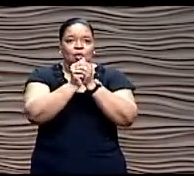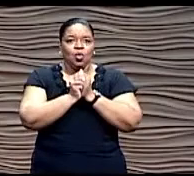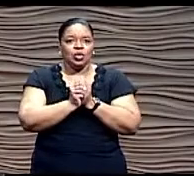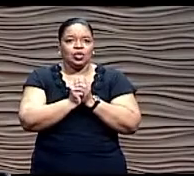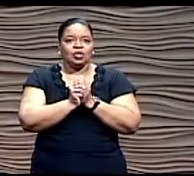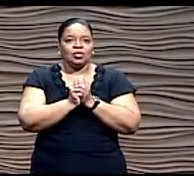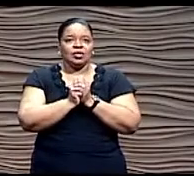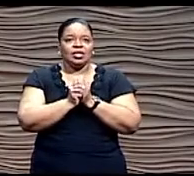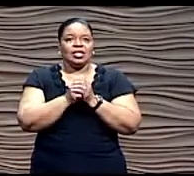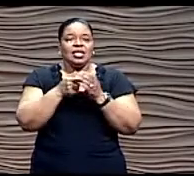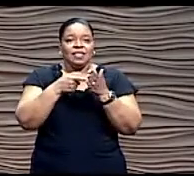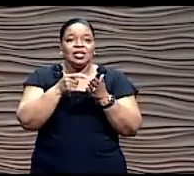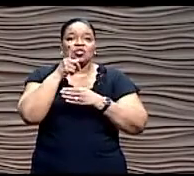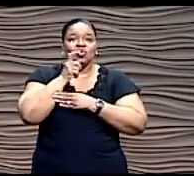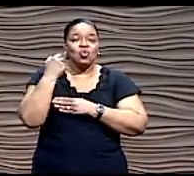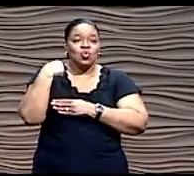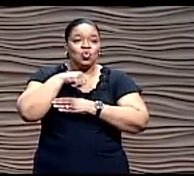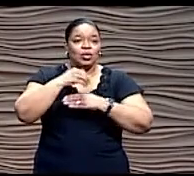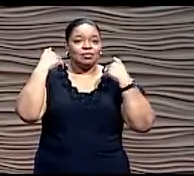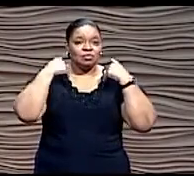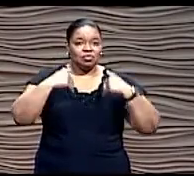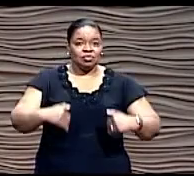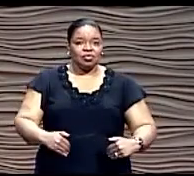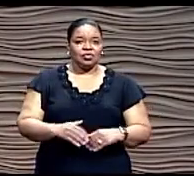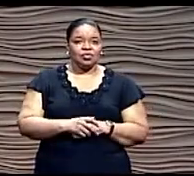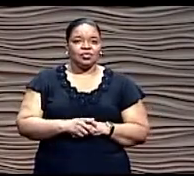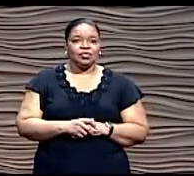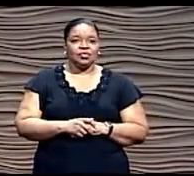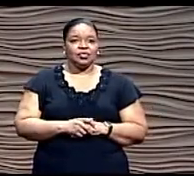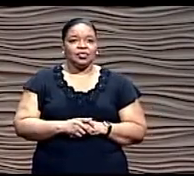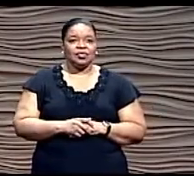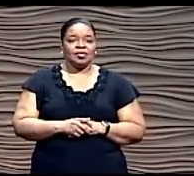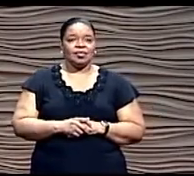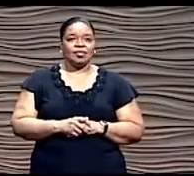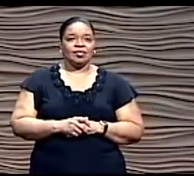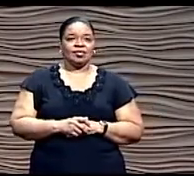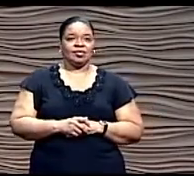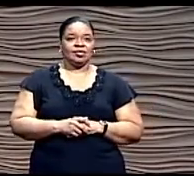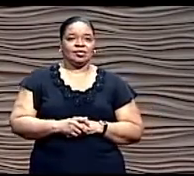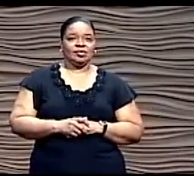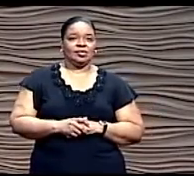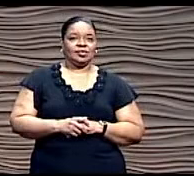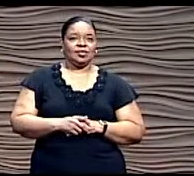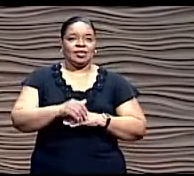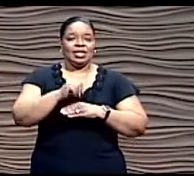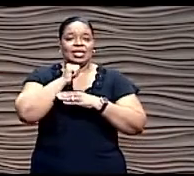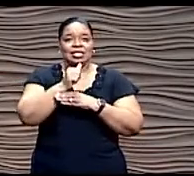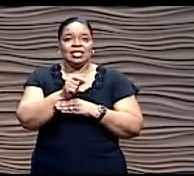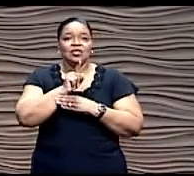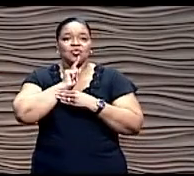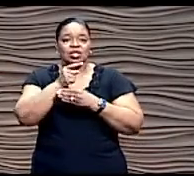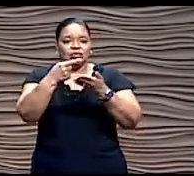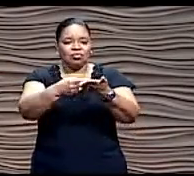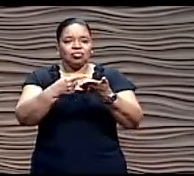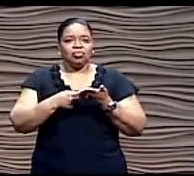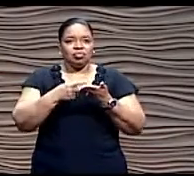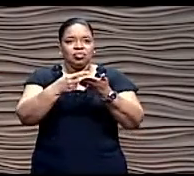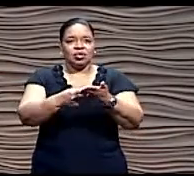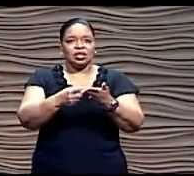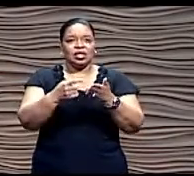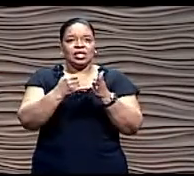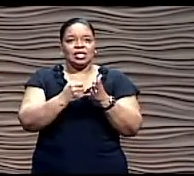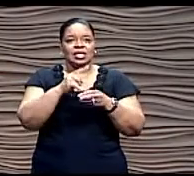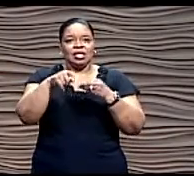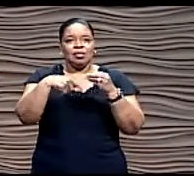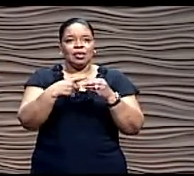no part-time. This is who we are. And I didn't get into a diatribe with him about